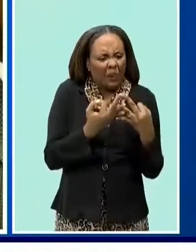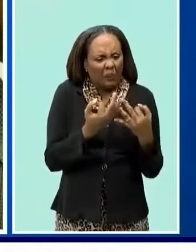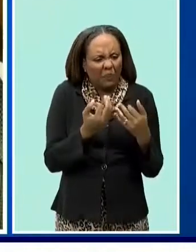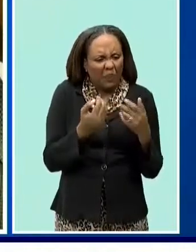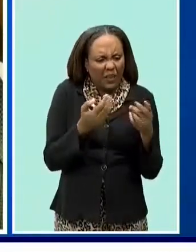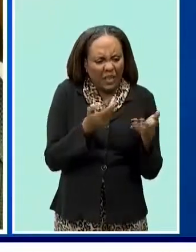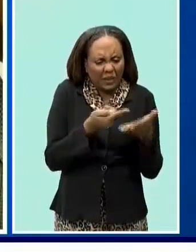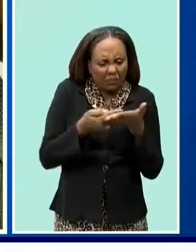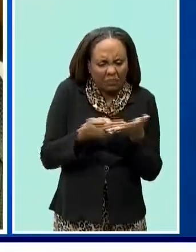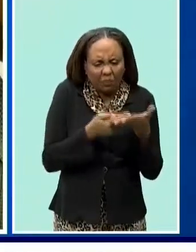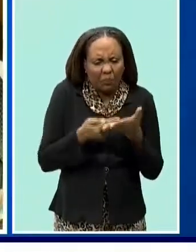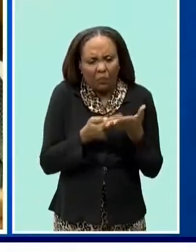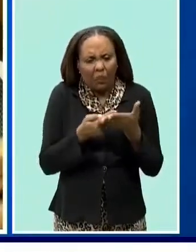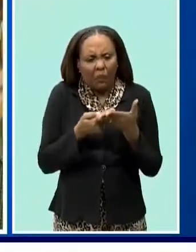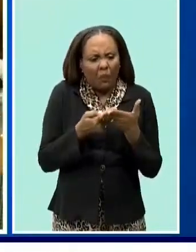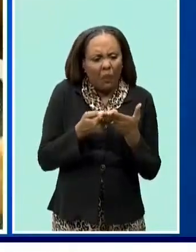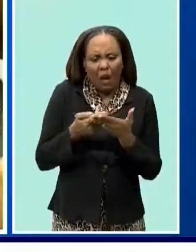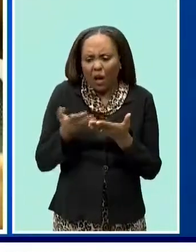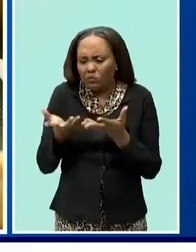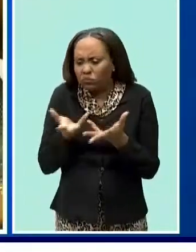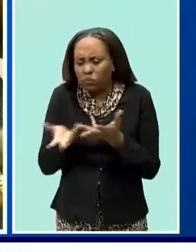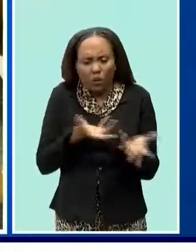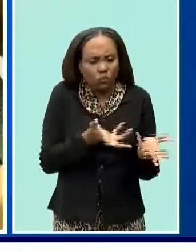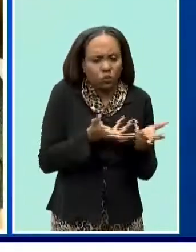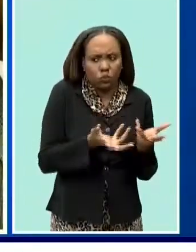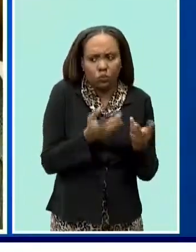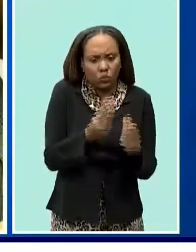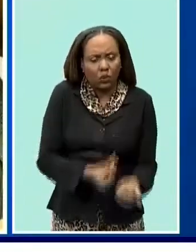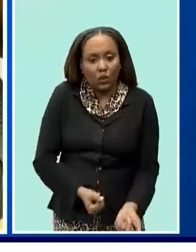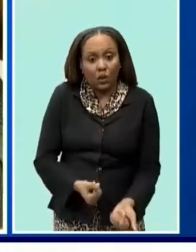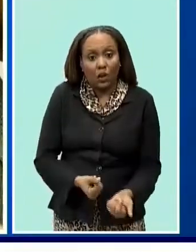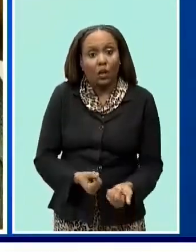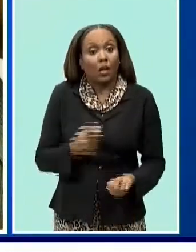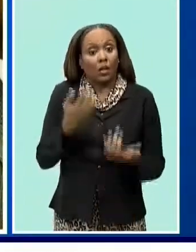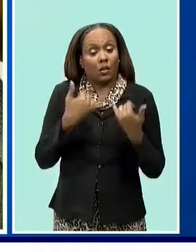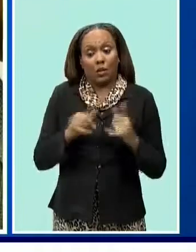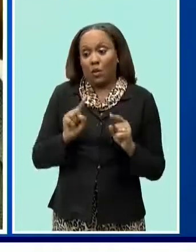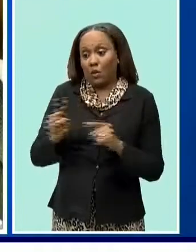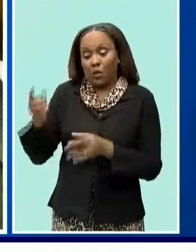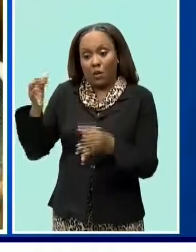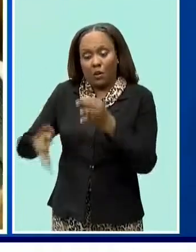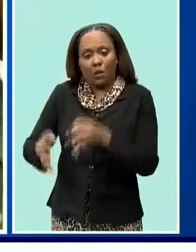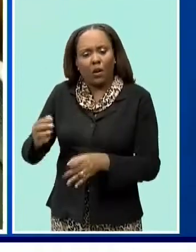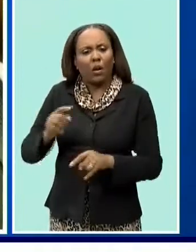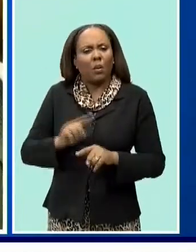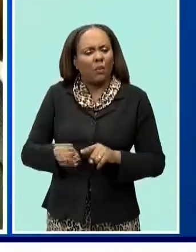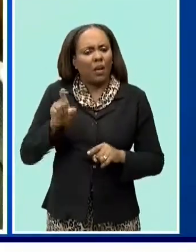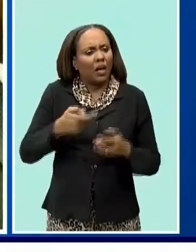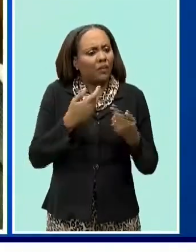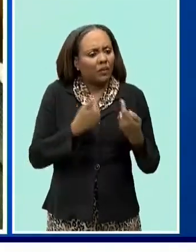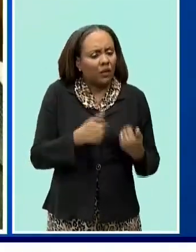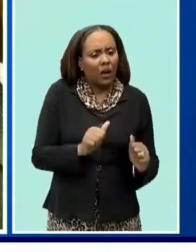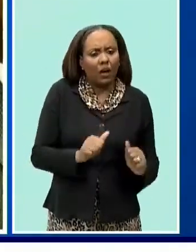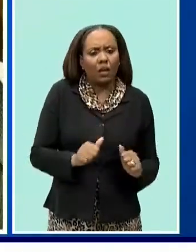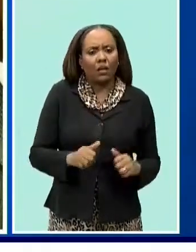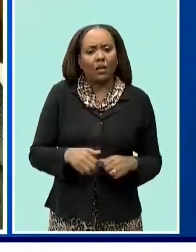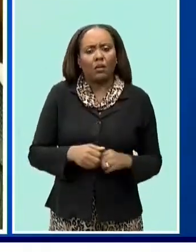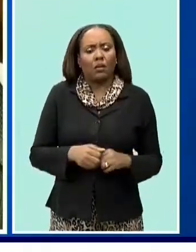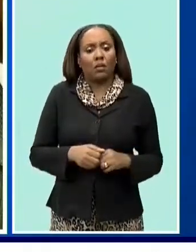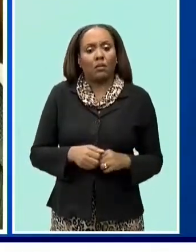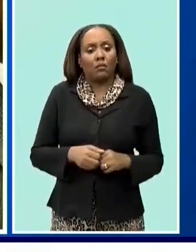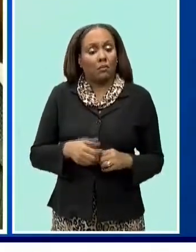and allow issues to be resolved. You can still go to court if that fails. But what do we lose by trying it? If